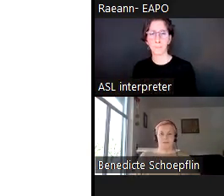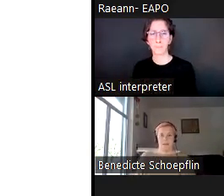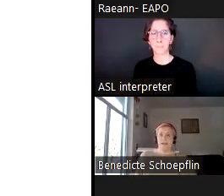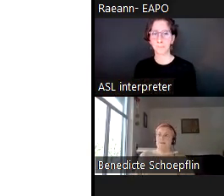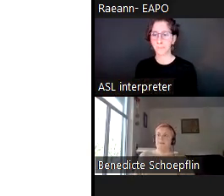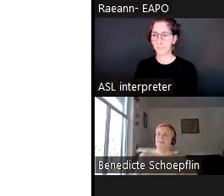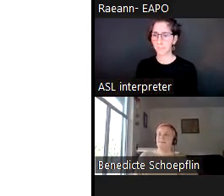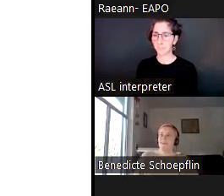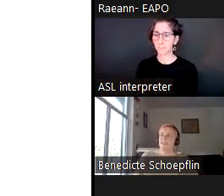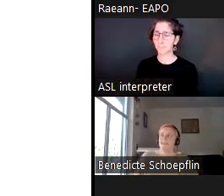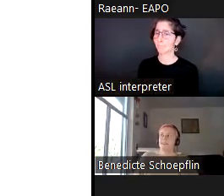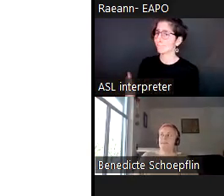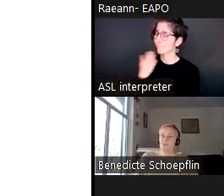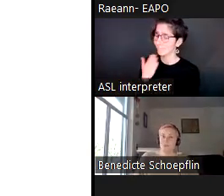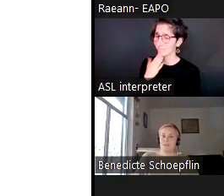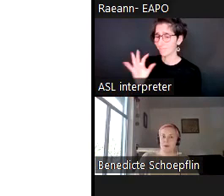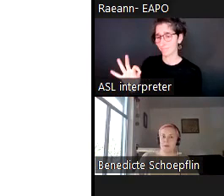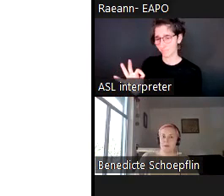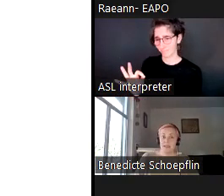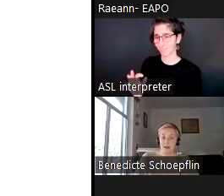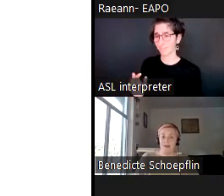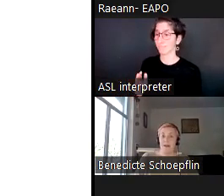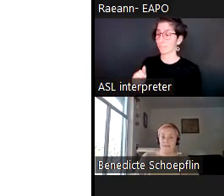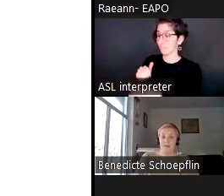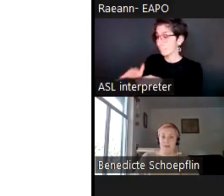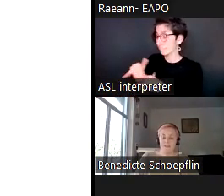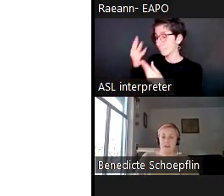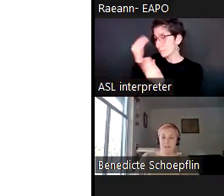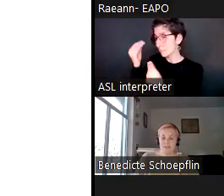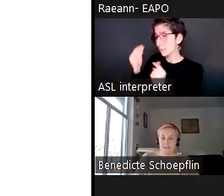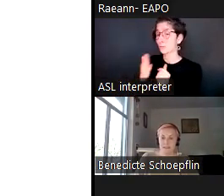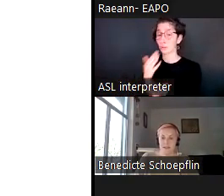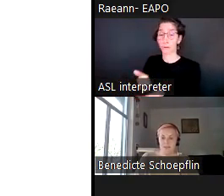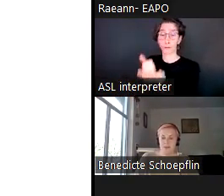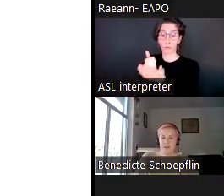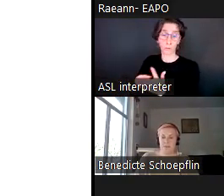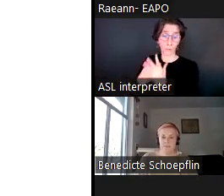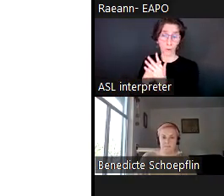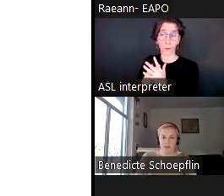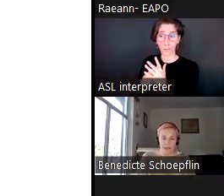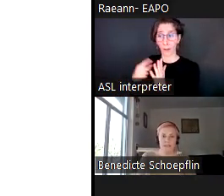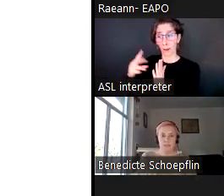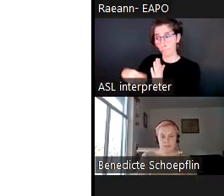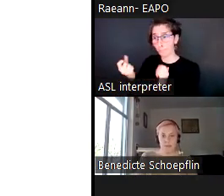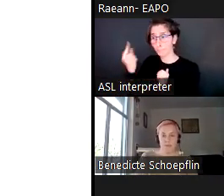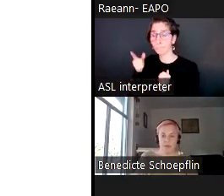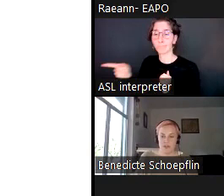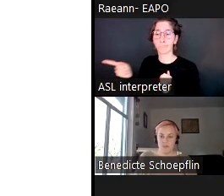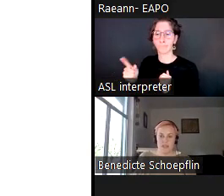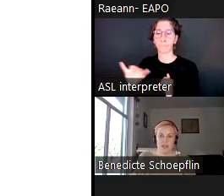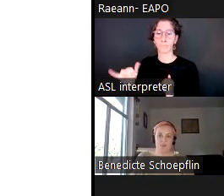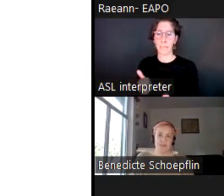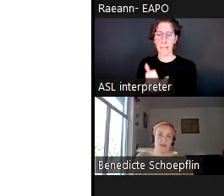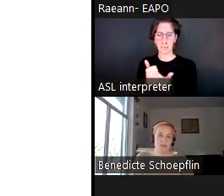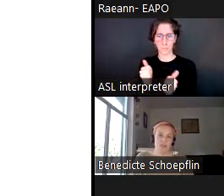Thank you. Yeah, I feel things to read is probably a very good start. And I think it kind of aligns with some of the questions